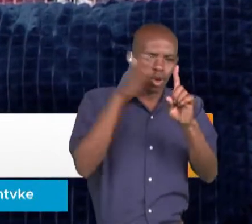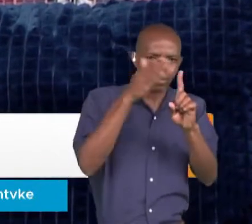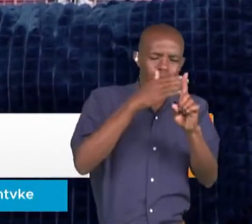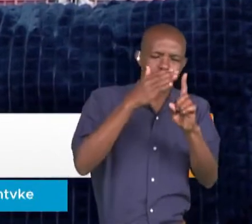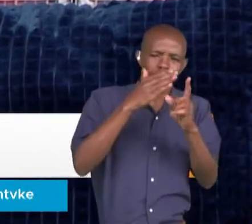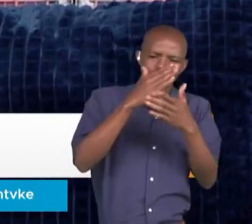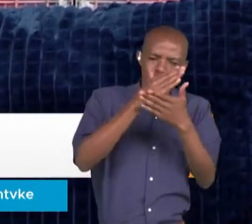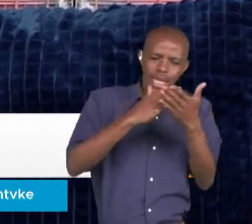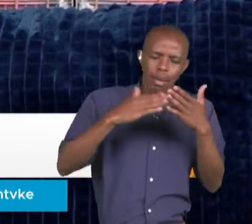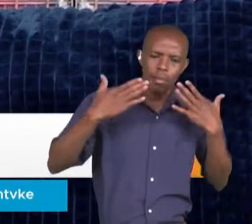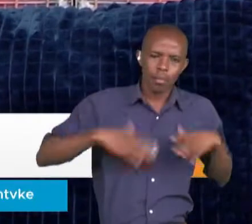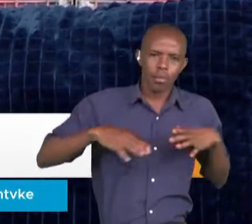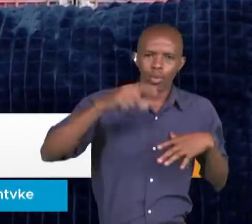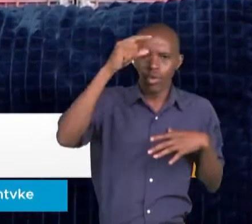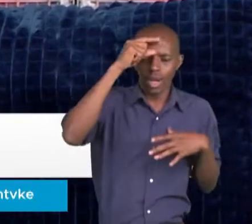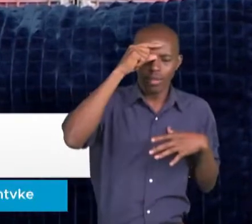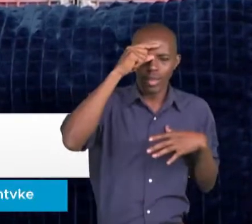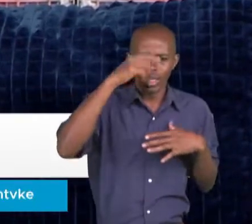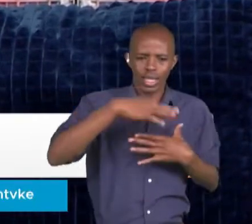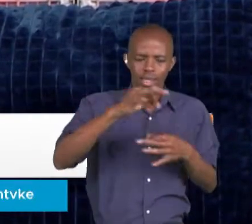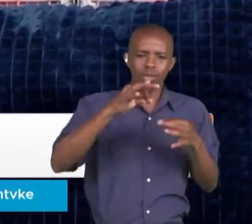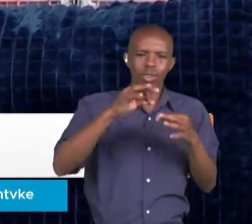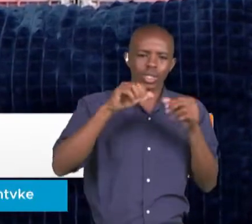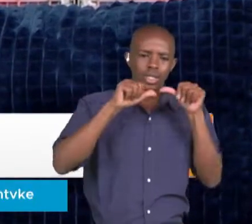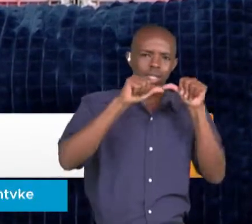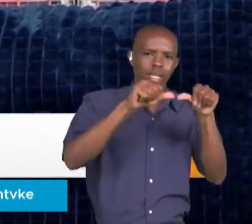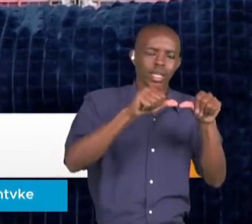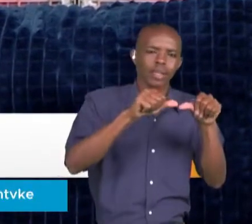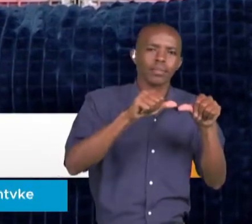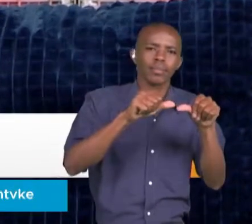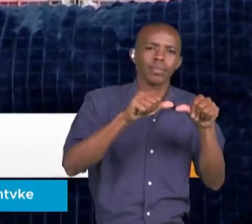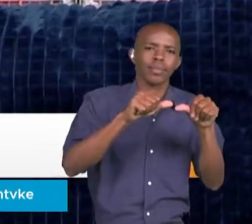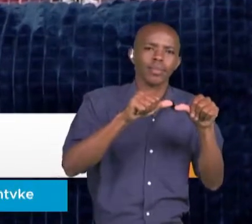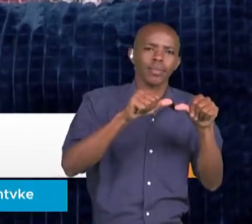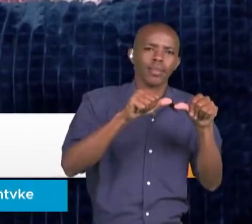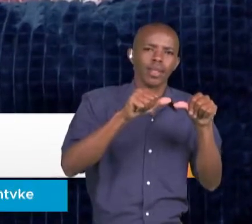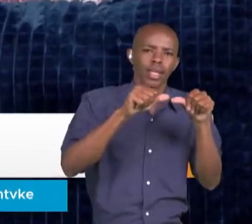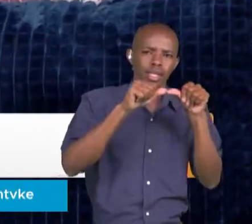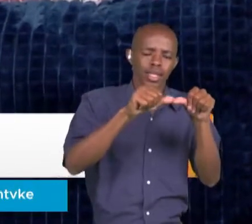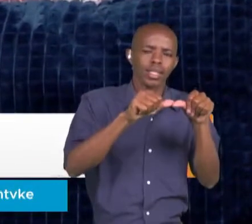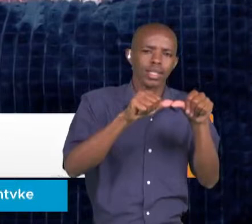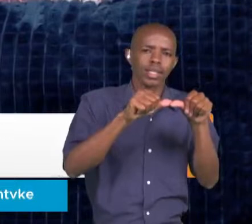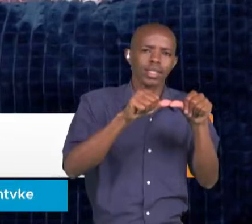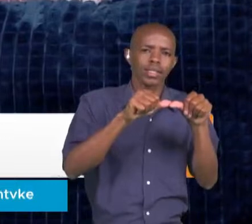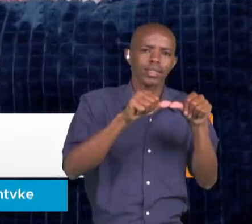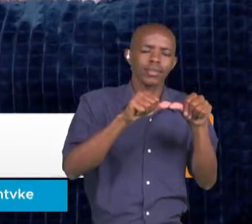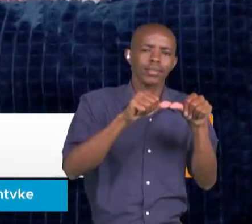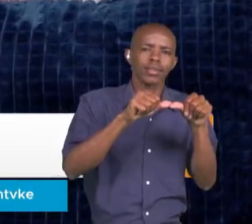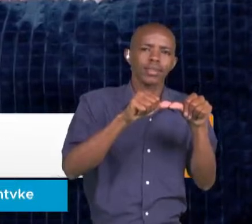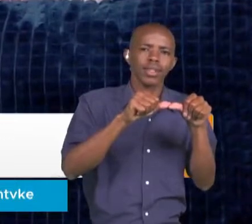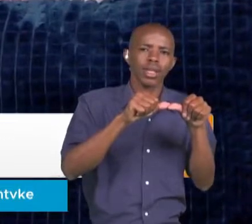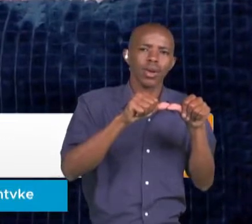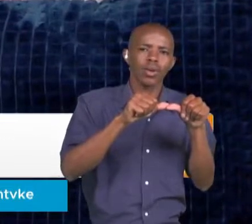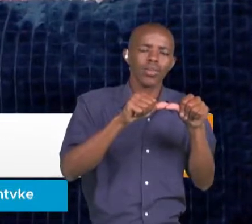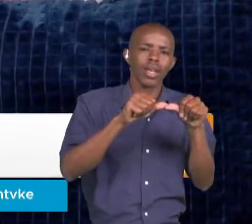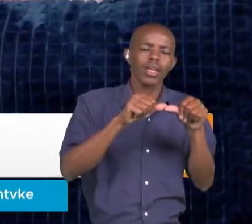government mm-hmm. that are interested in sustaining, not finishing, sustaining the furtherance of